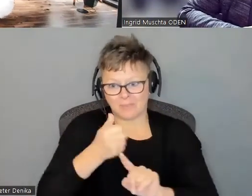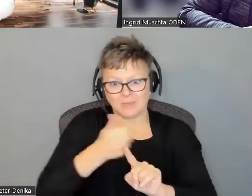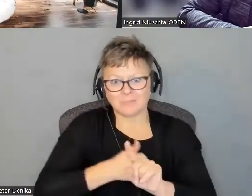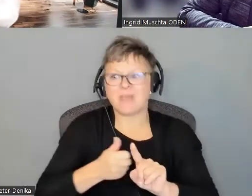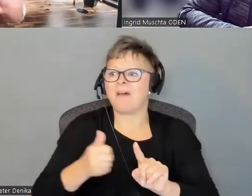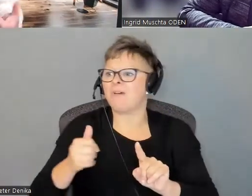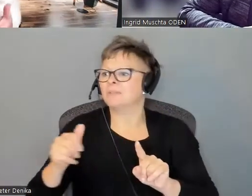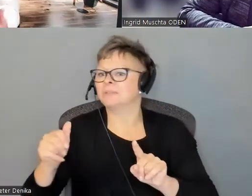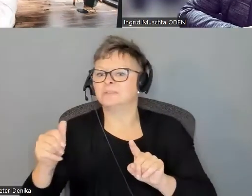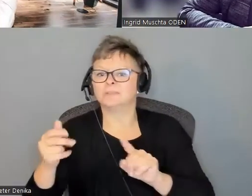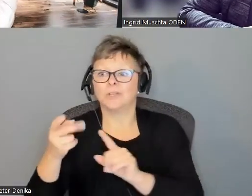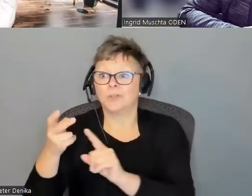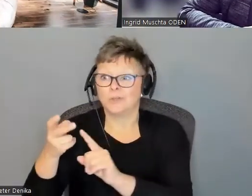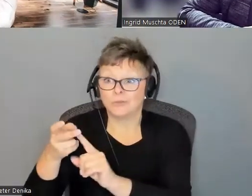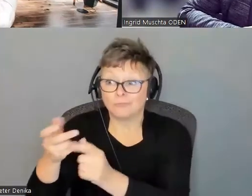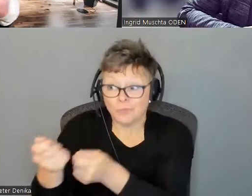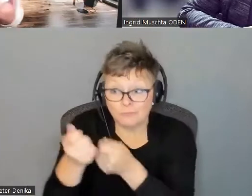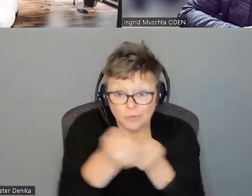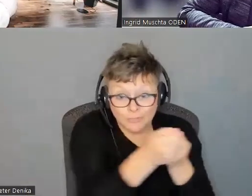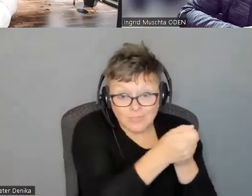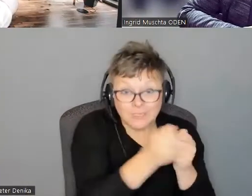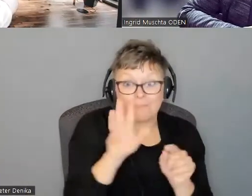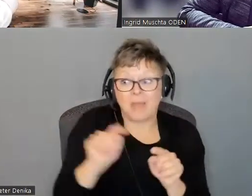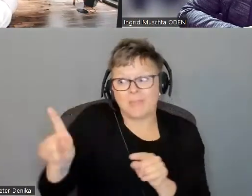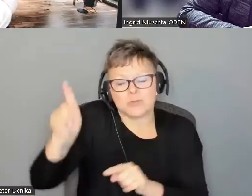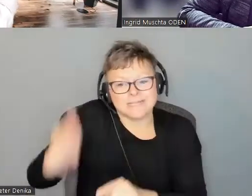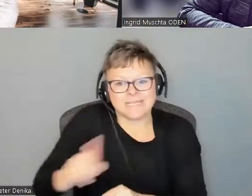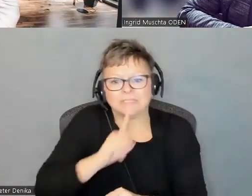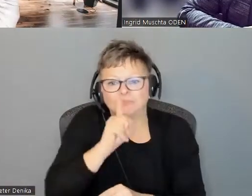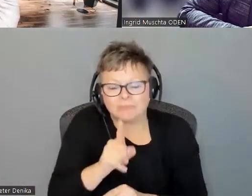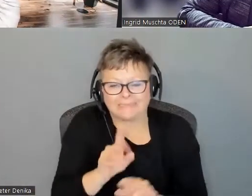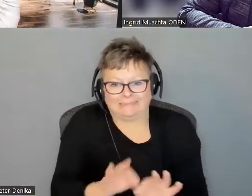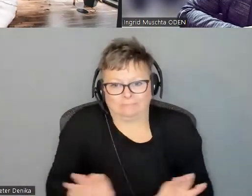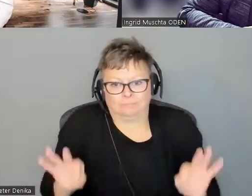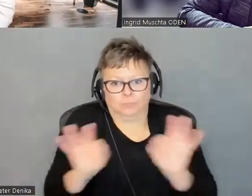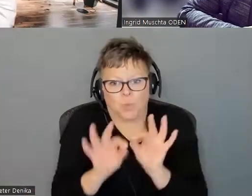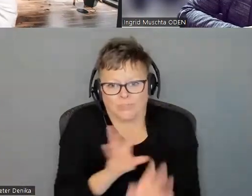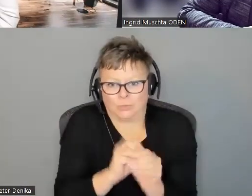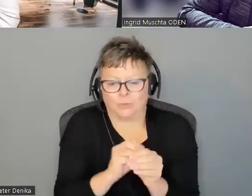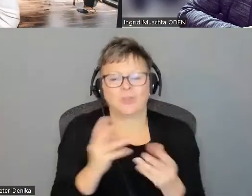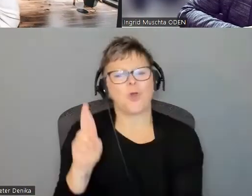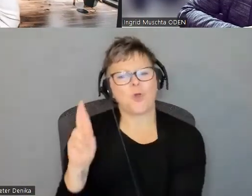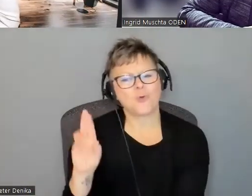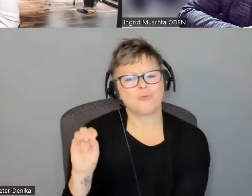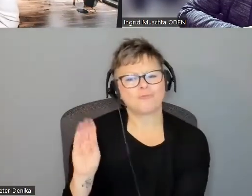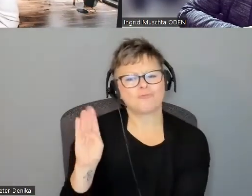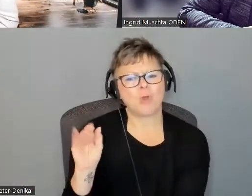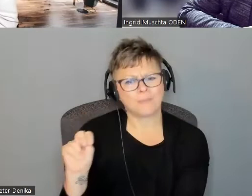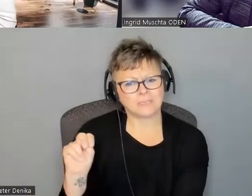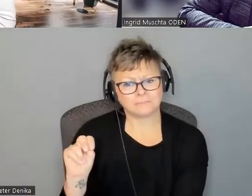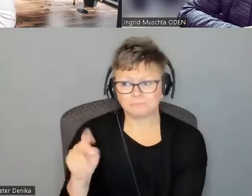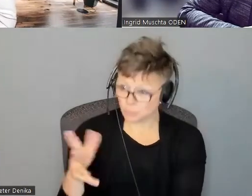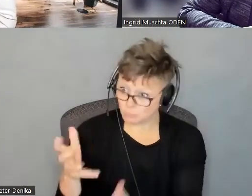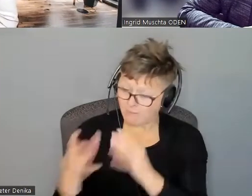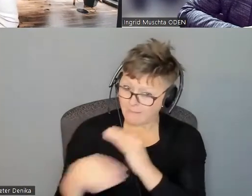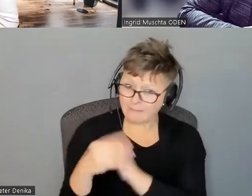but whose needs are absolutely critical to be included. So I think this is really interesting. Robin, would you add anything to that discussion